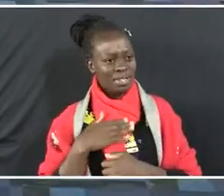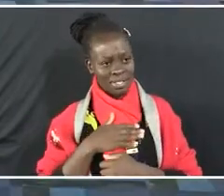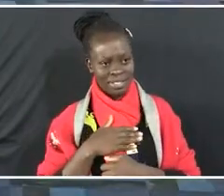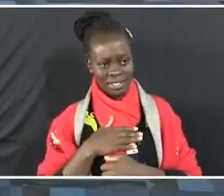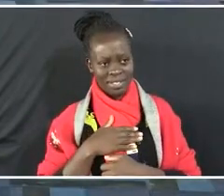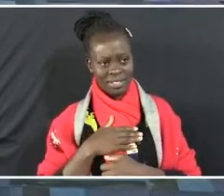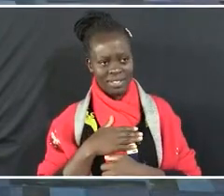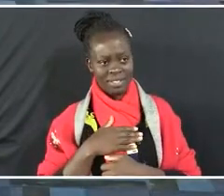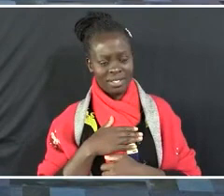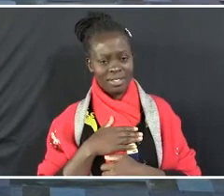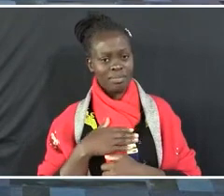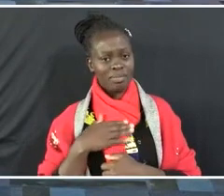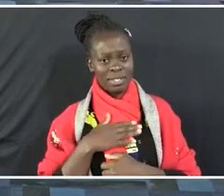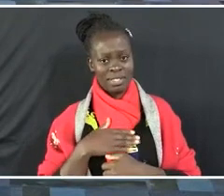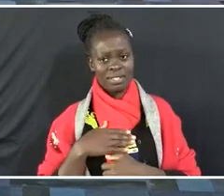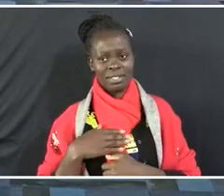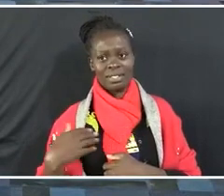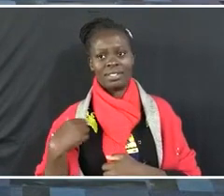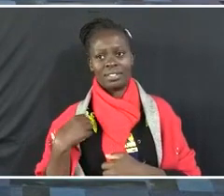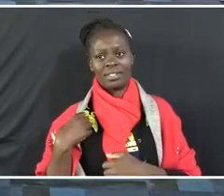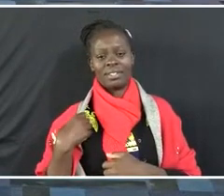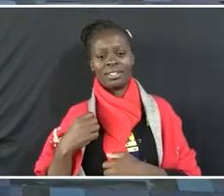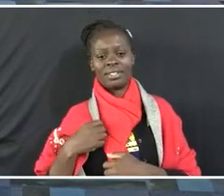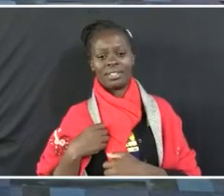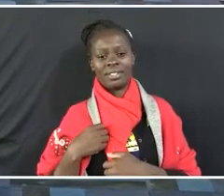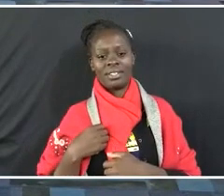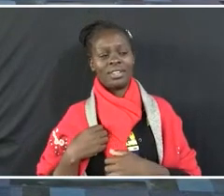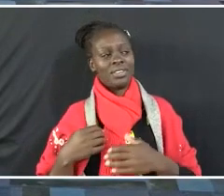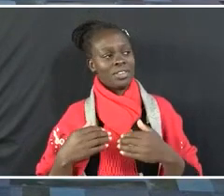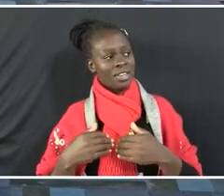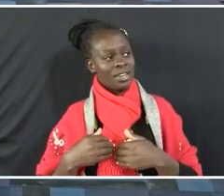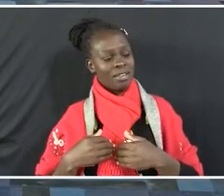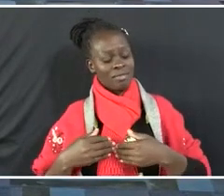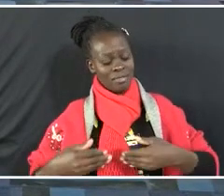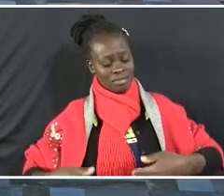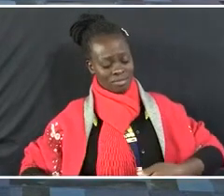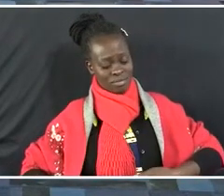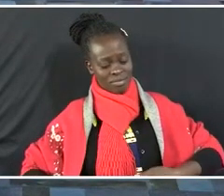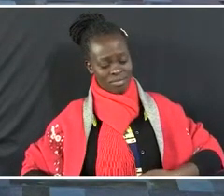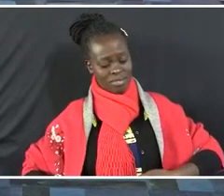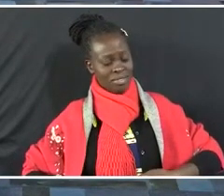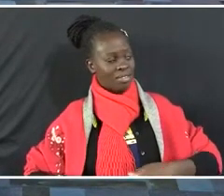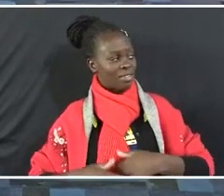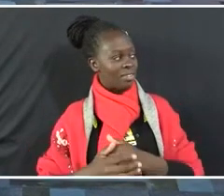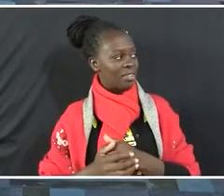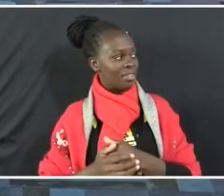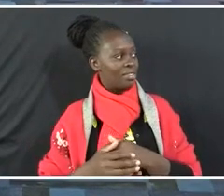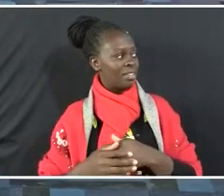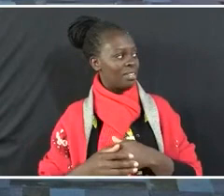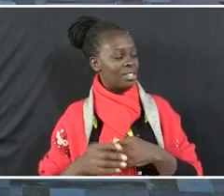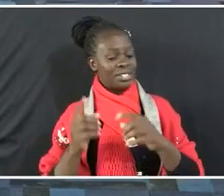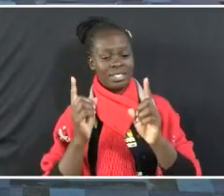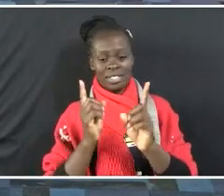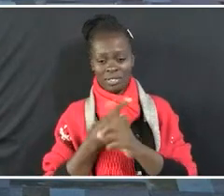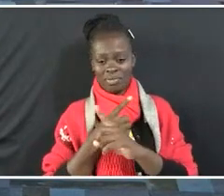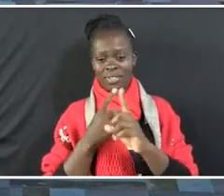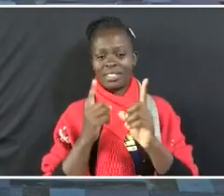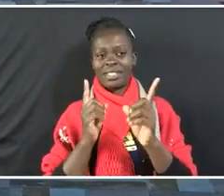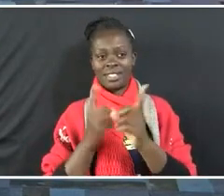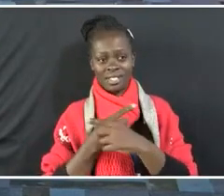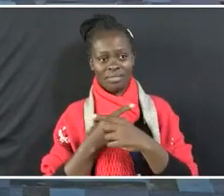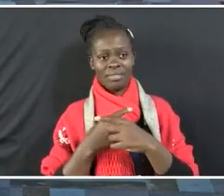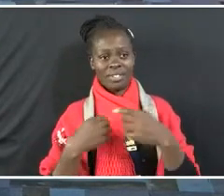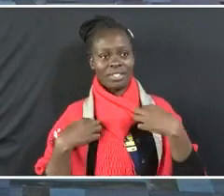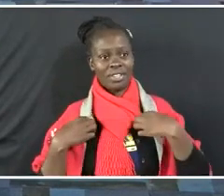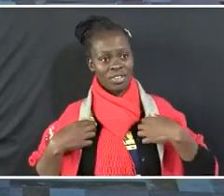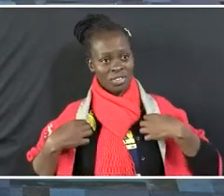this director. Can we have 52 uniforms for Sabbath? 52 uniforms for